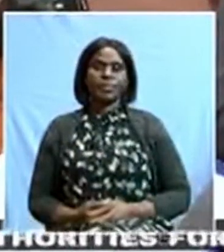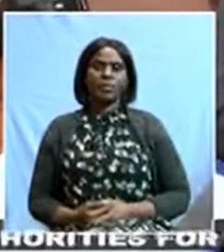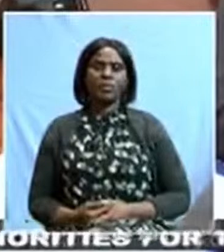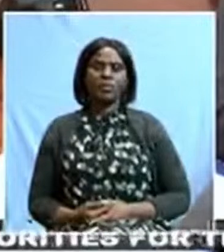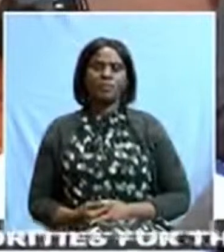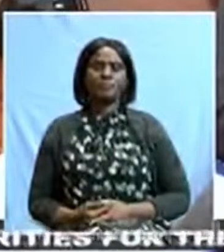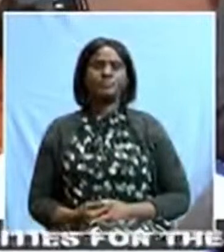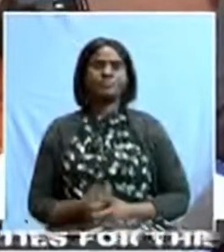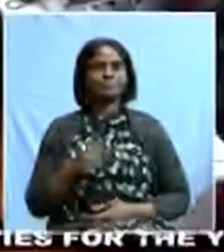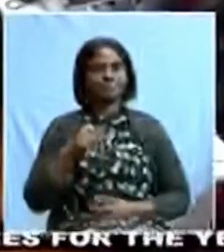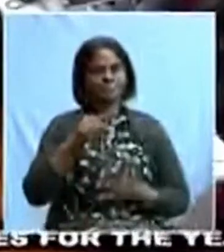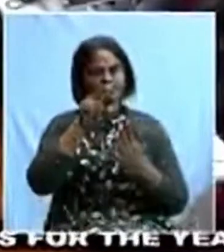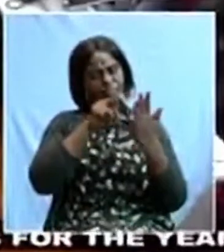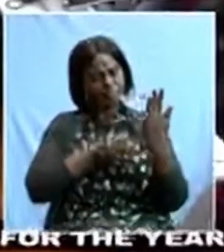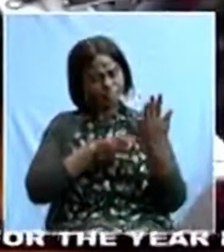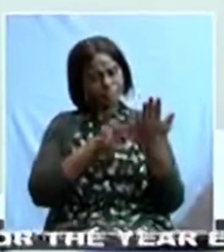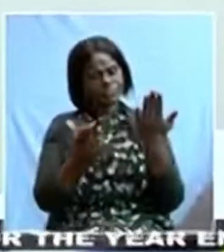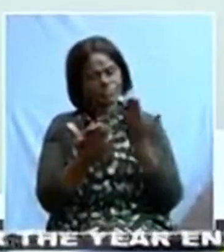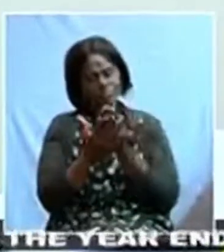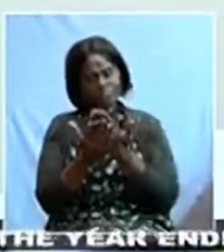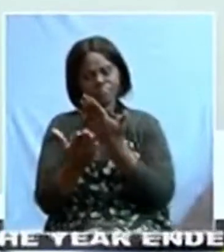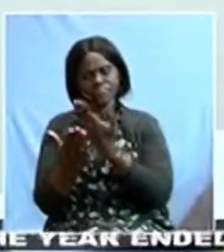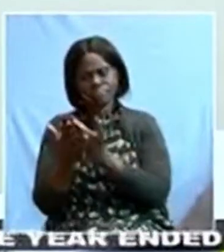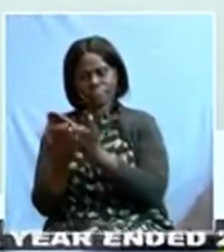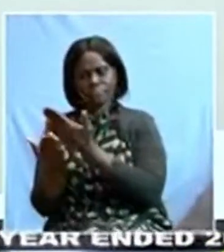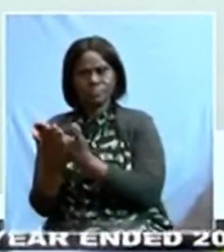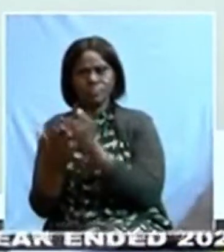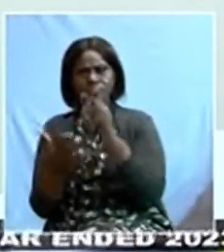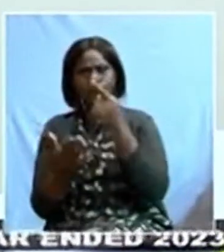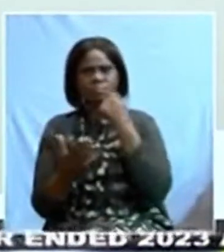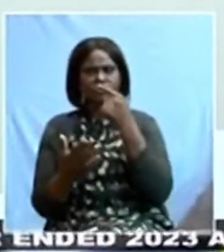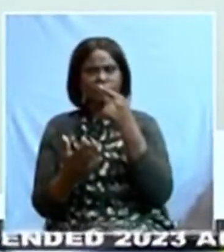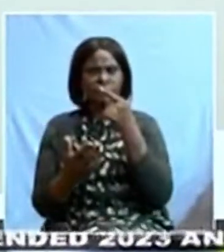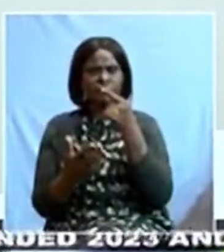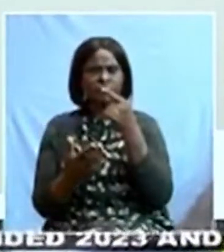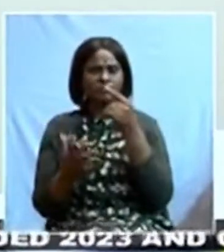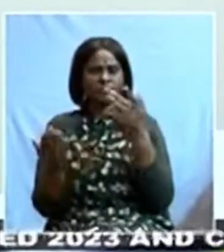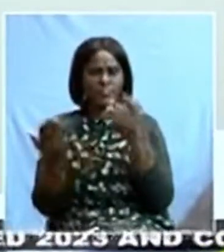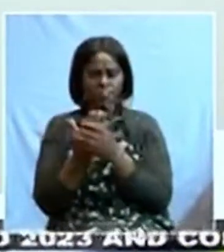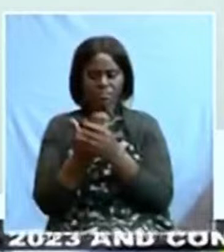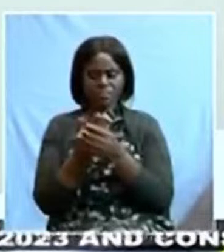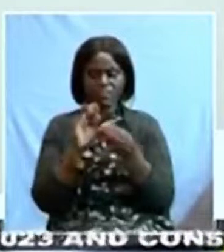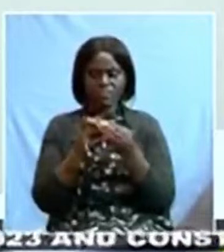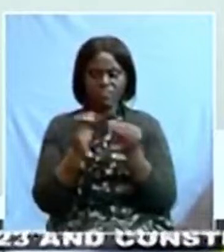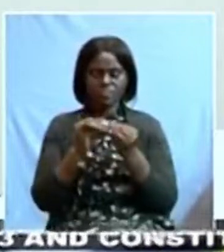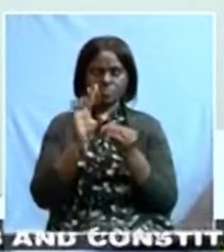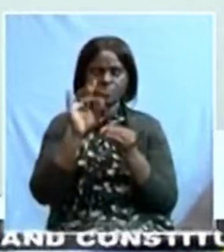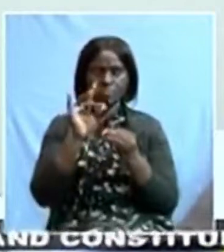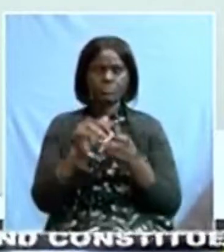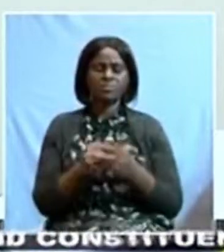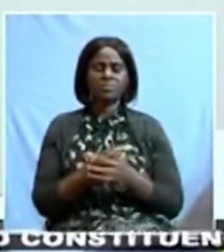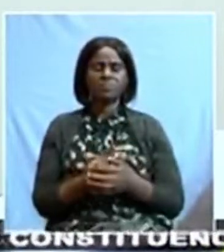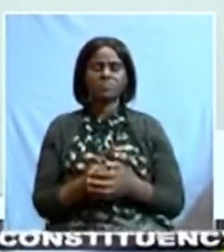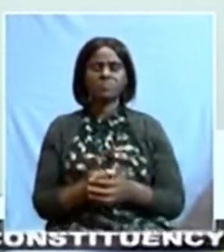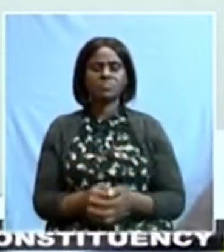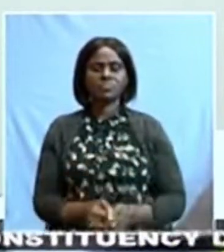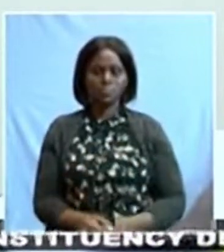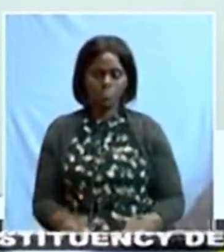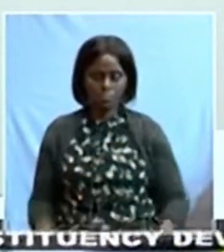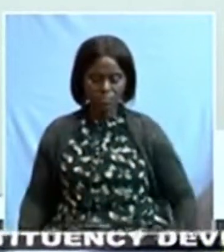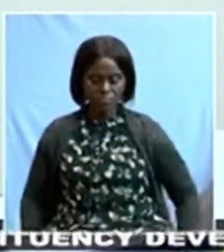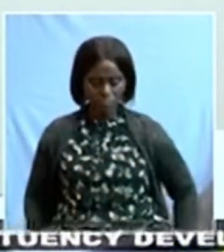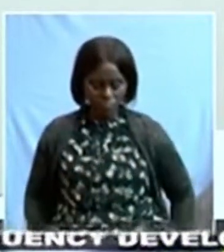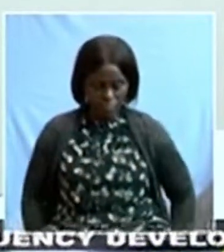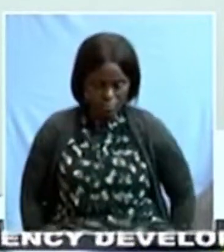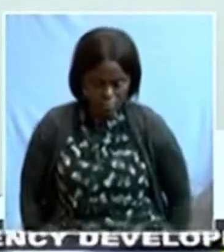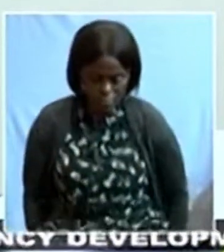Perusing through your attachment, you are saying on Appendix 8 that the laptop